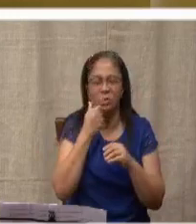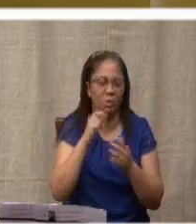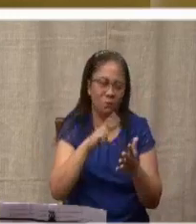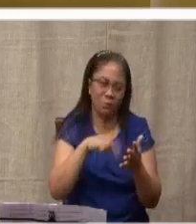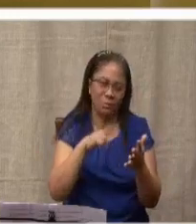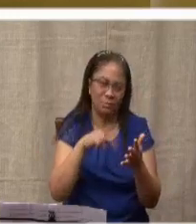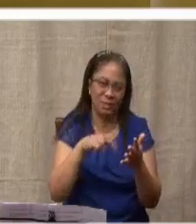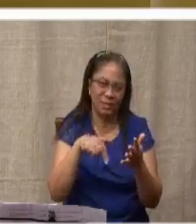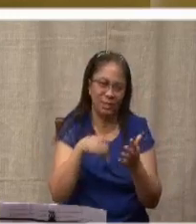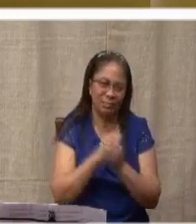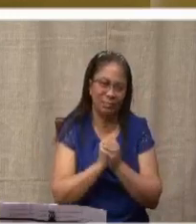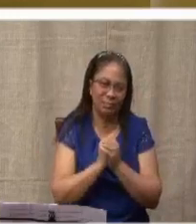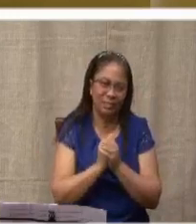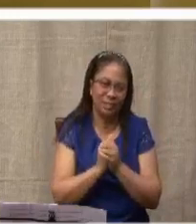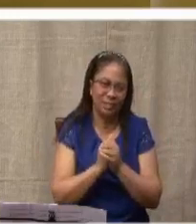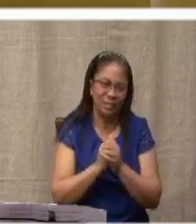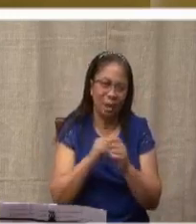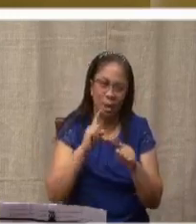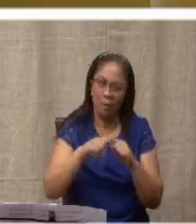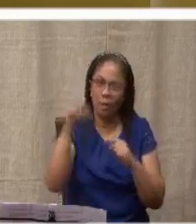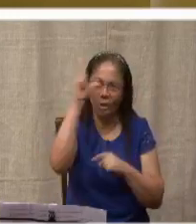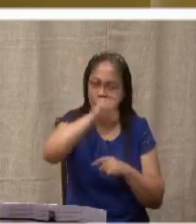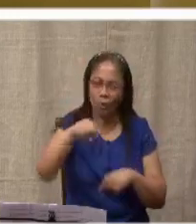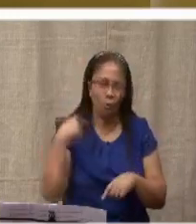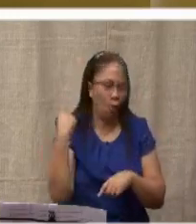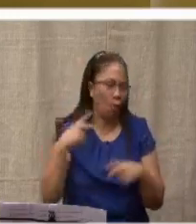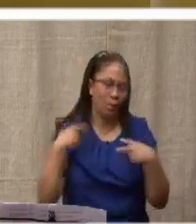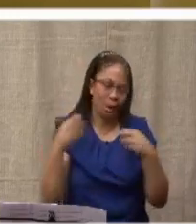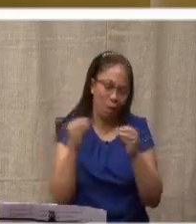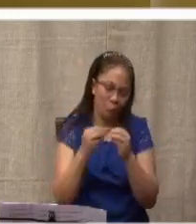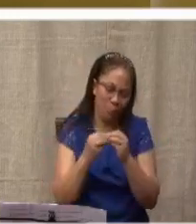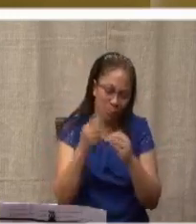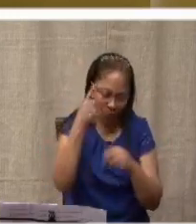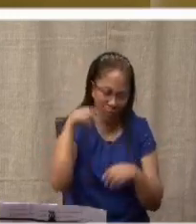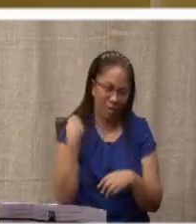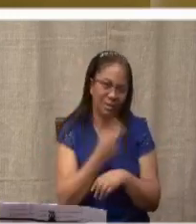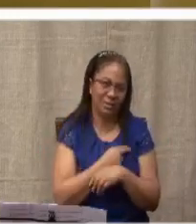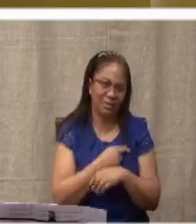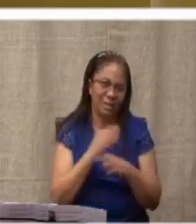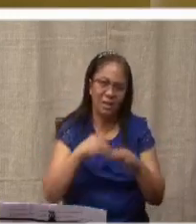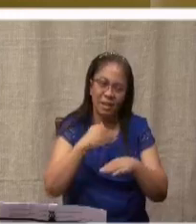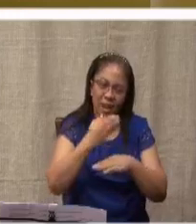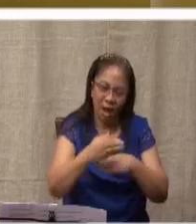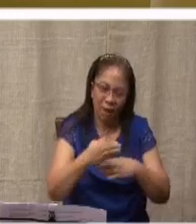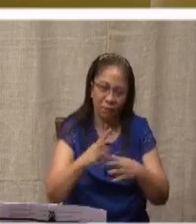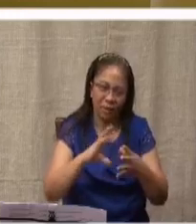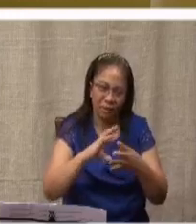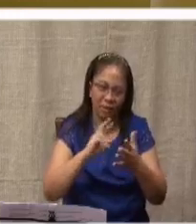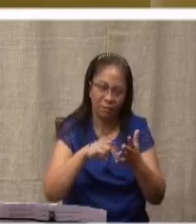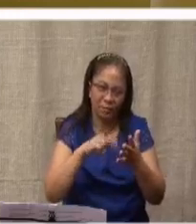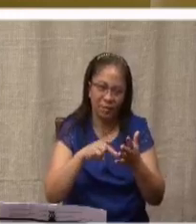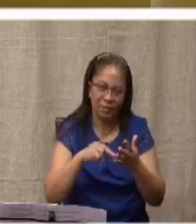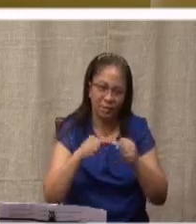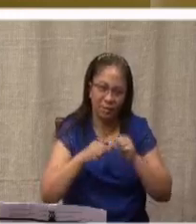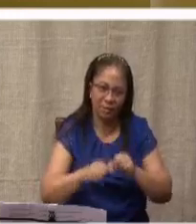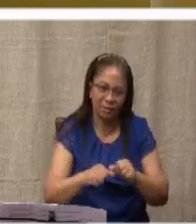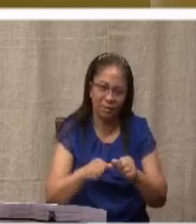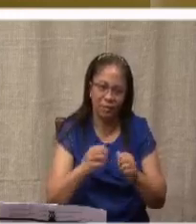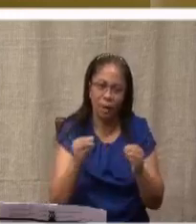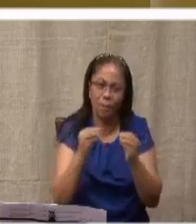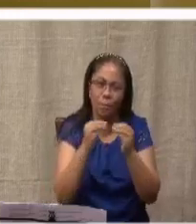there but the lord always has more in store for us the next piece of the text is just just so